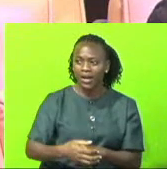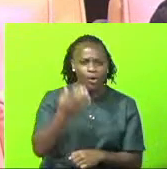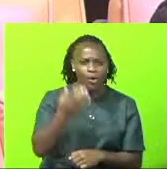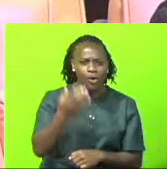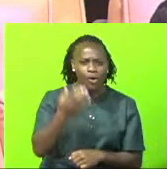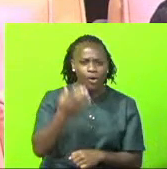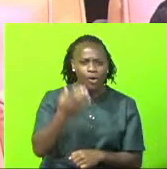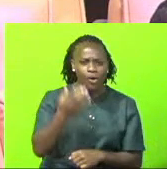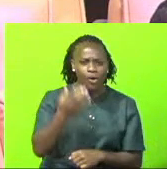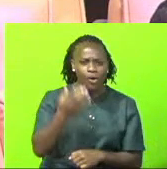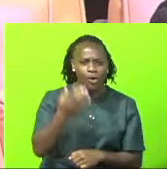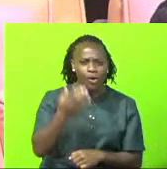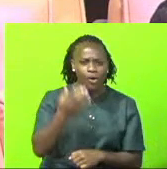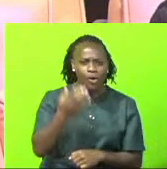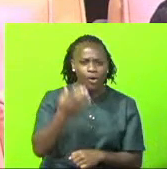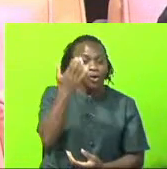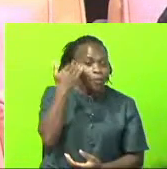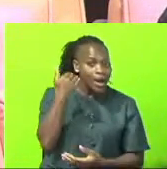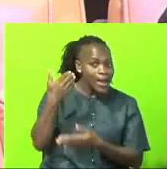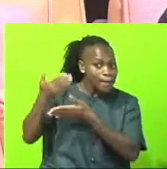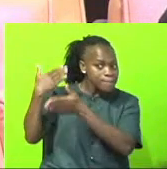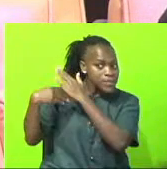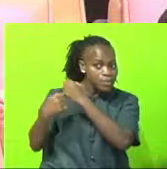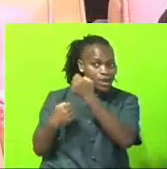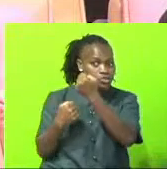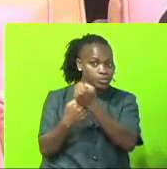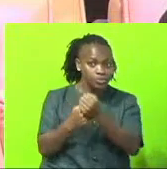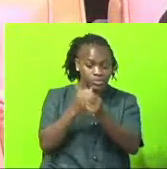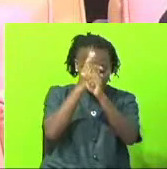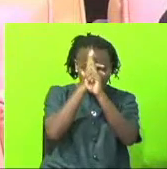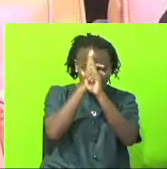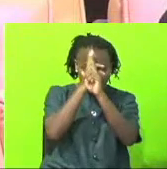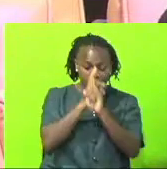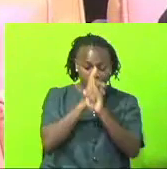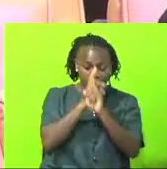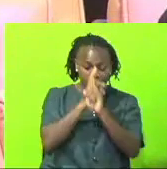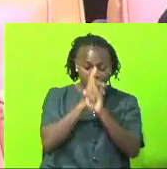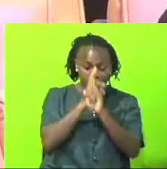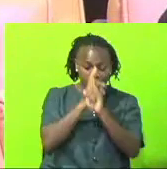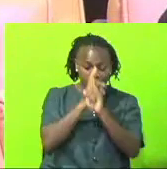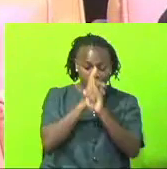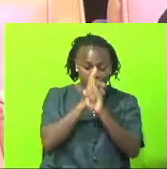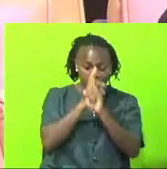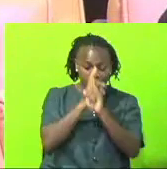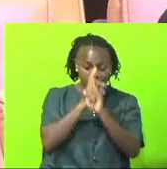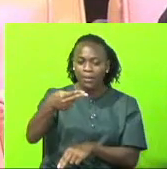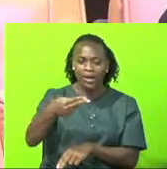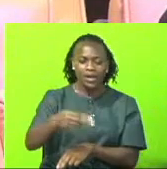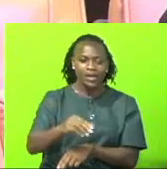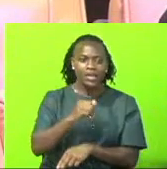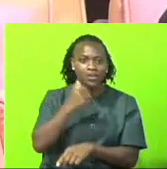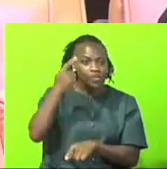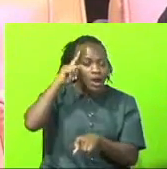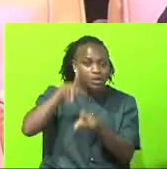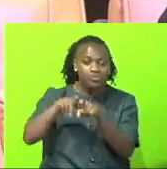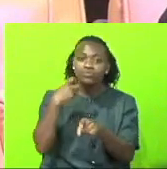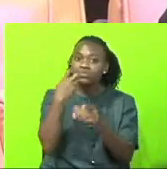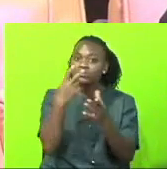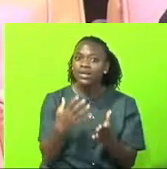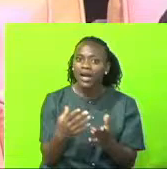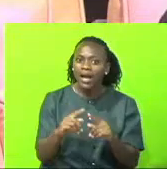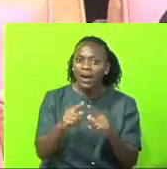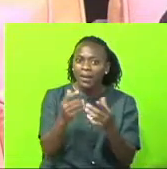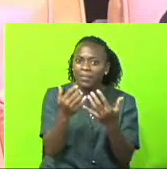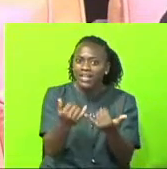they supported Honorable Andrew Esiama and disagreed with the ruling of the Speaker then, and now turn around and make it look as if